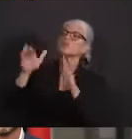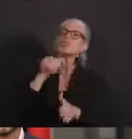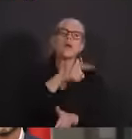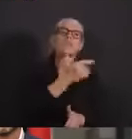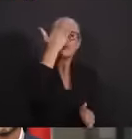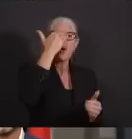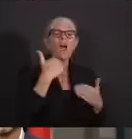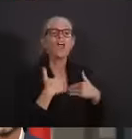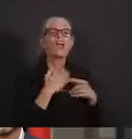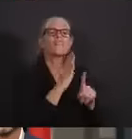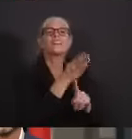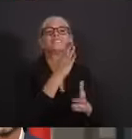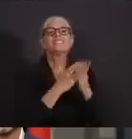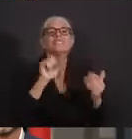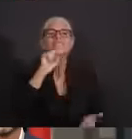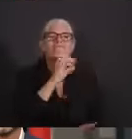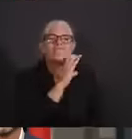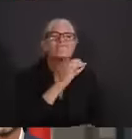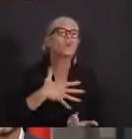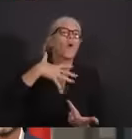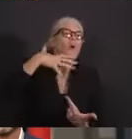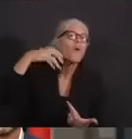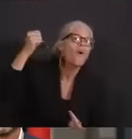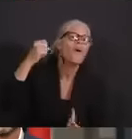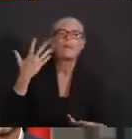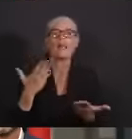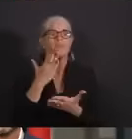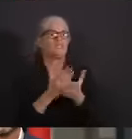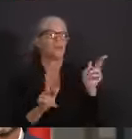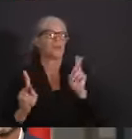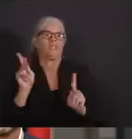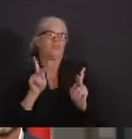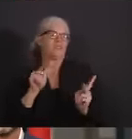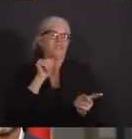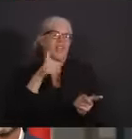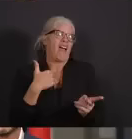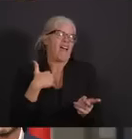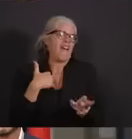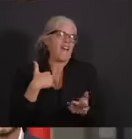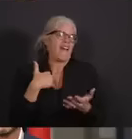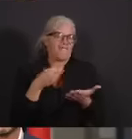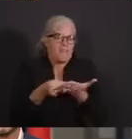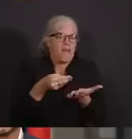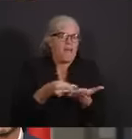of the elderly, some of the people that may not have as much means, and